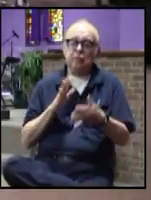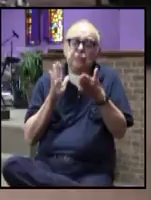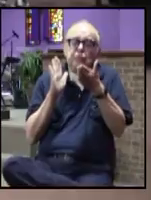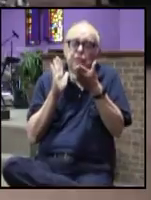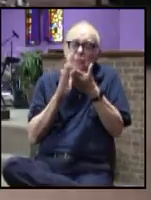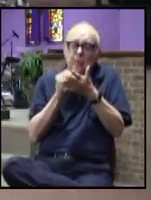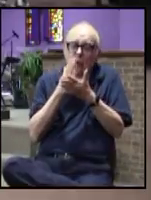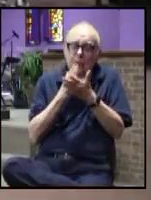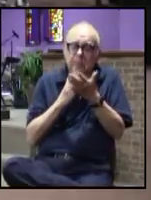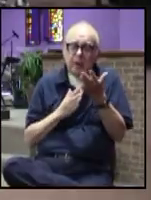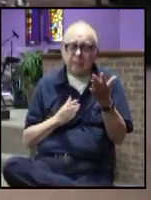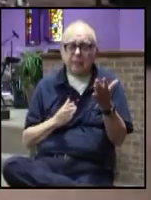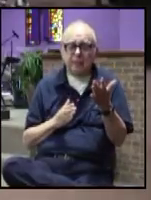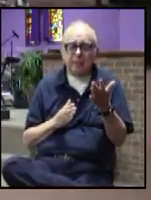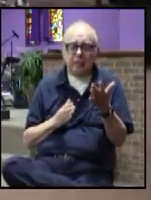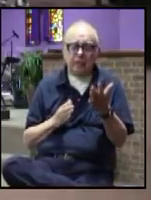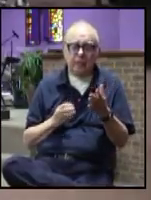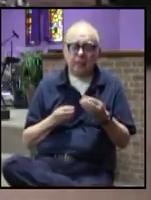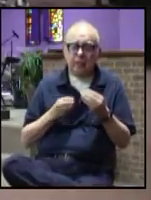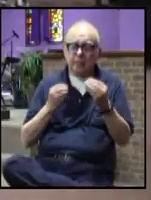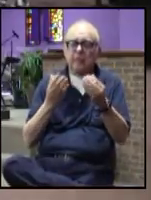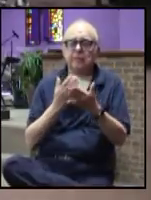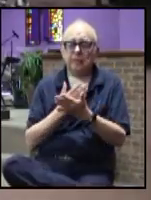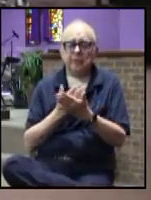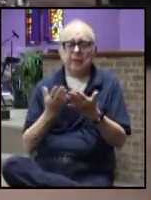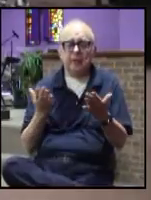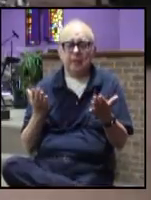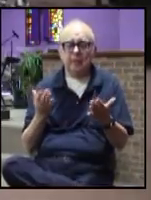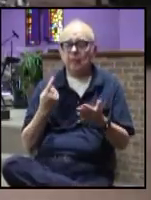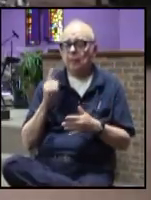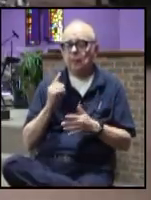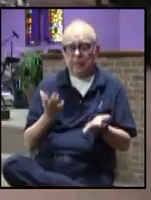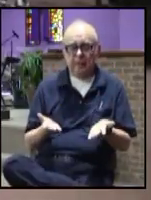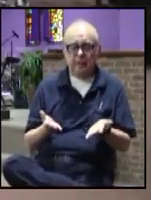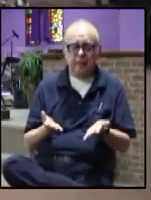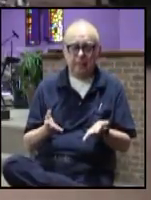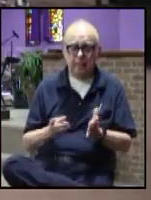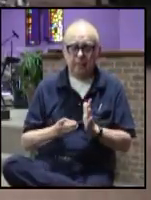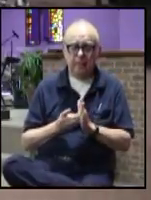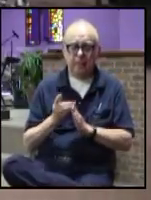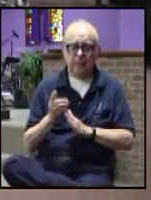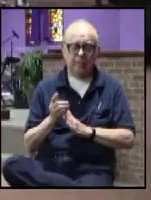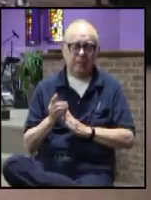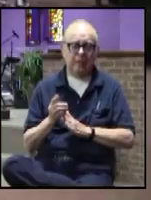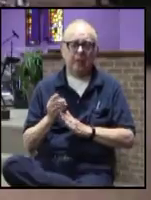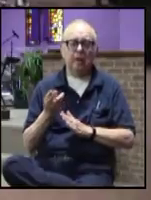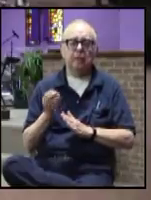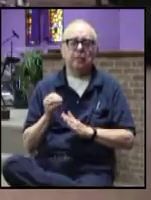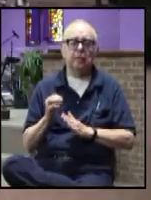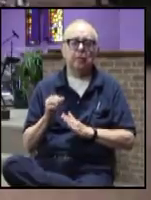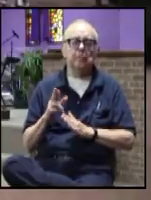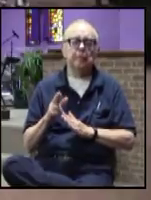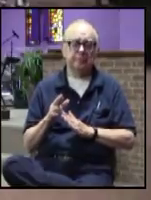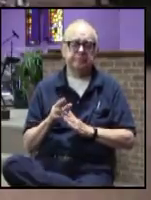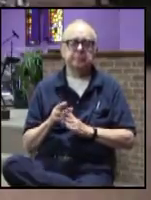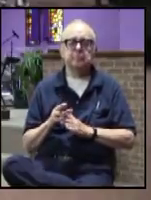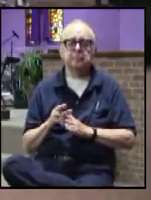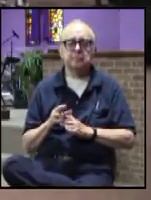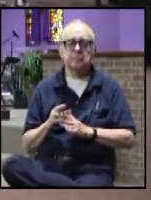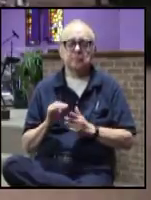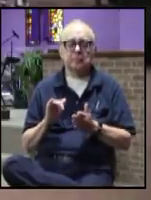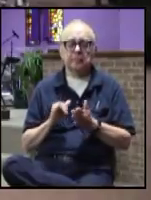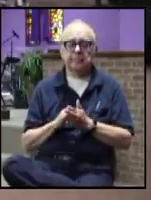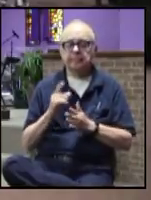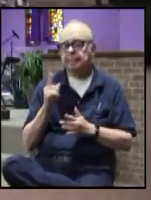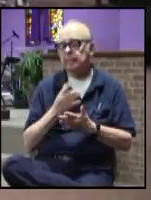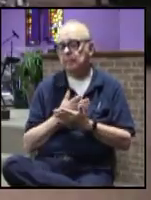smidgen providing something for here. You develop a sense of humor. And this